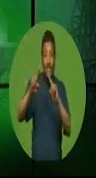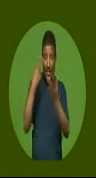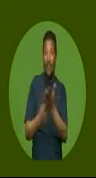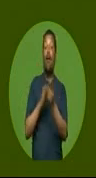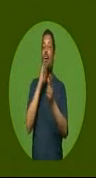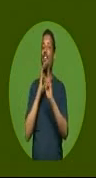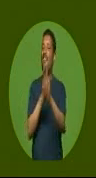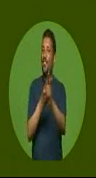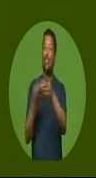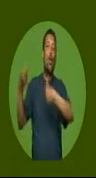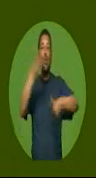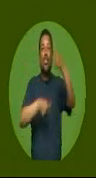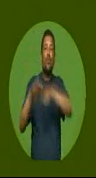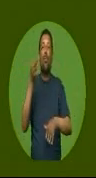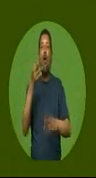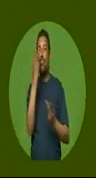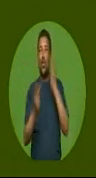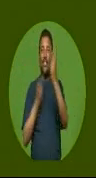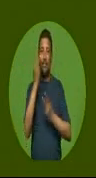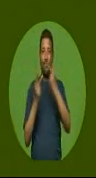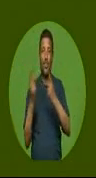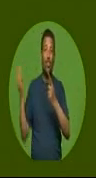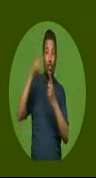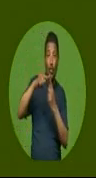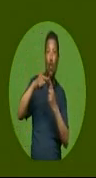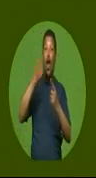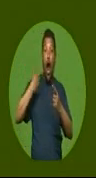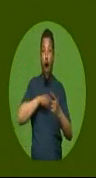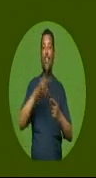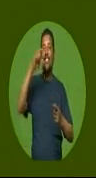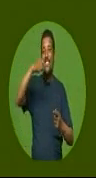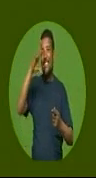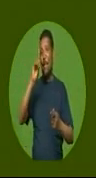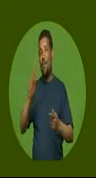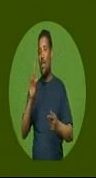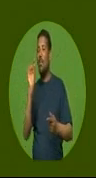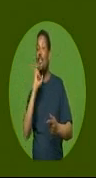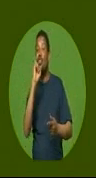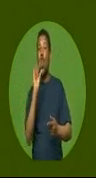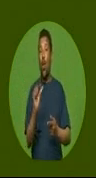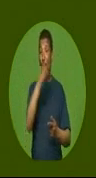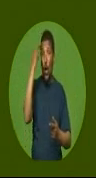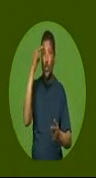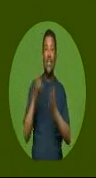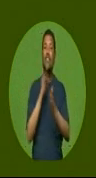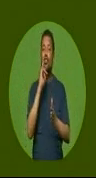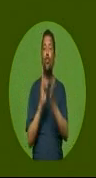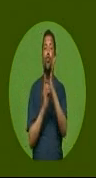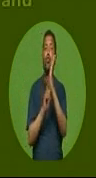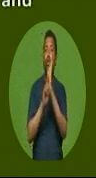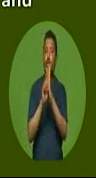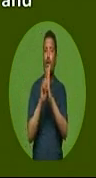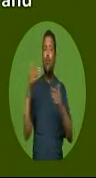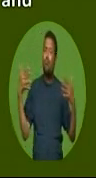answer. The contribution of tourism to our GDP is low because its growth had